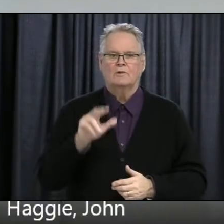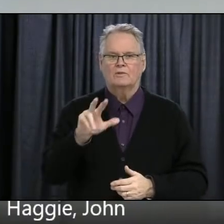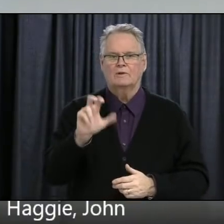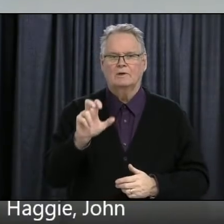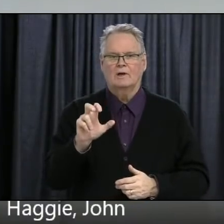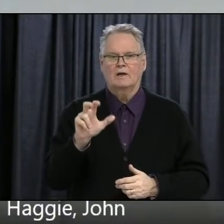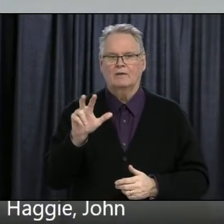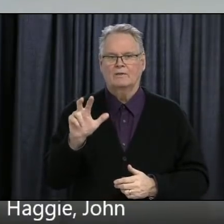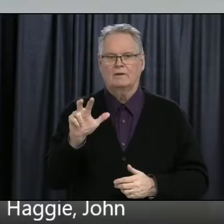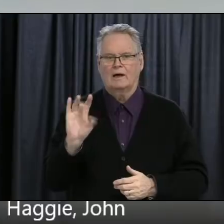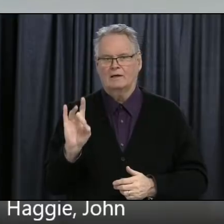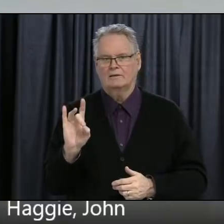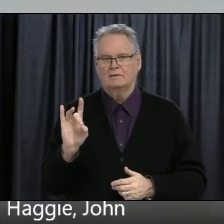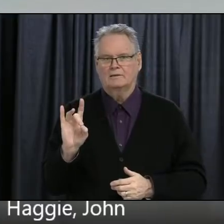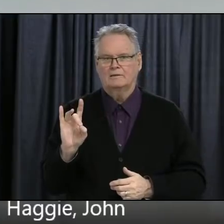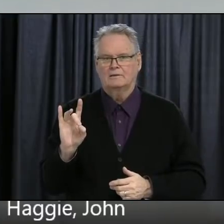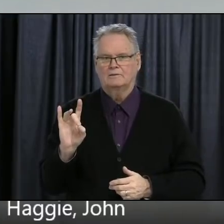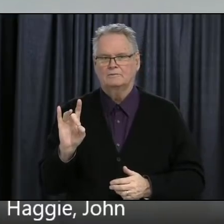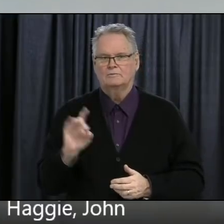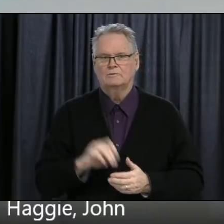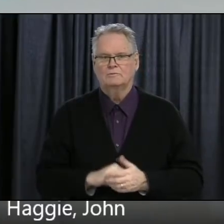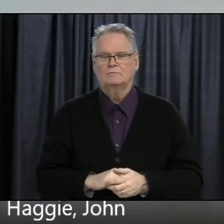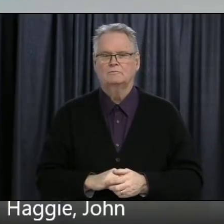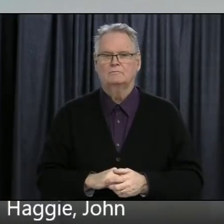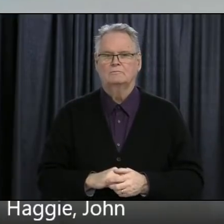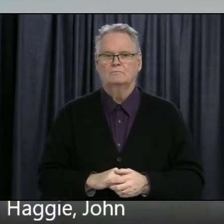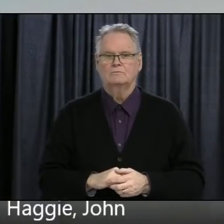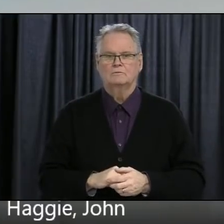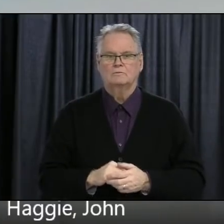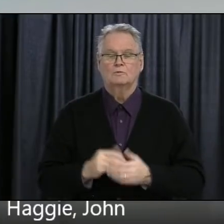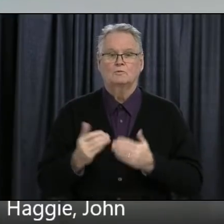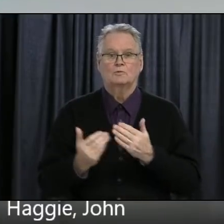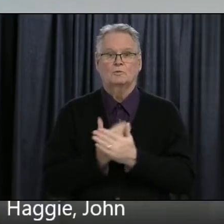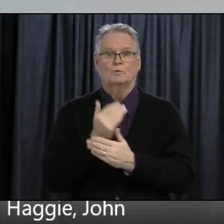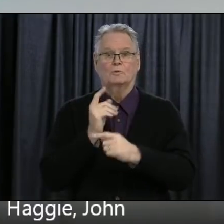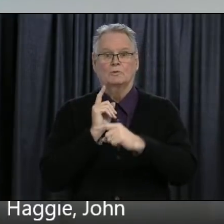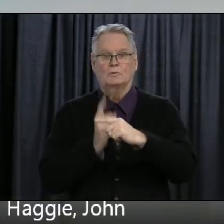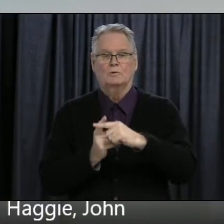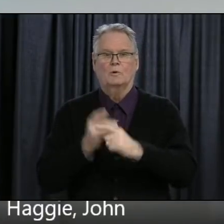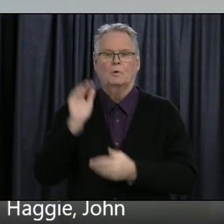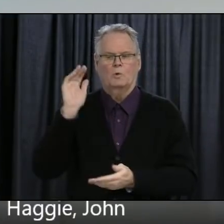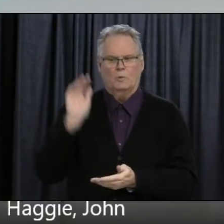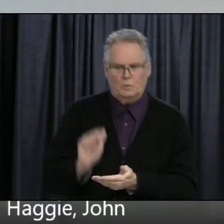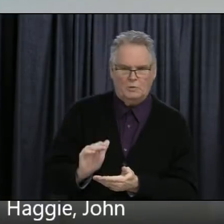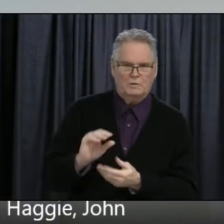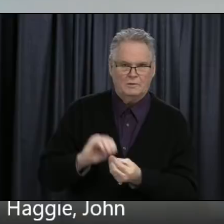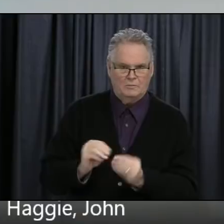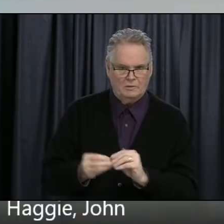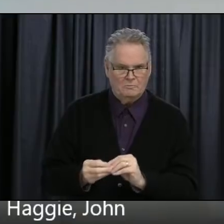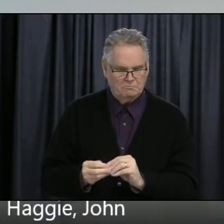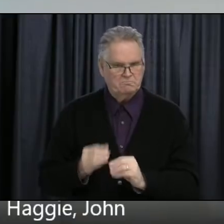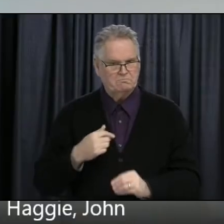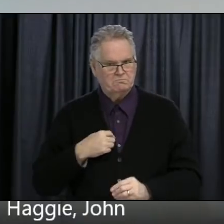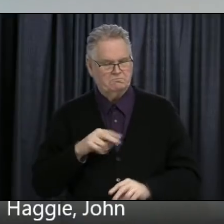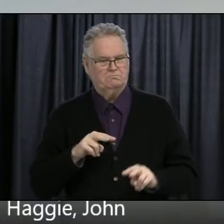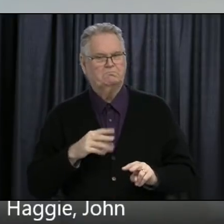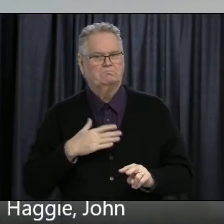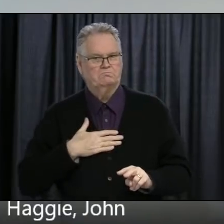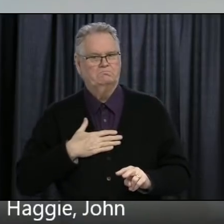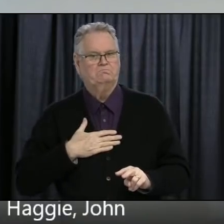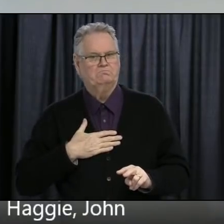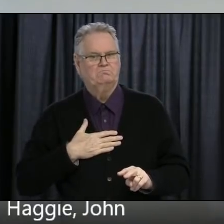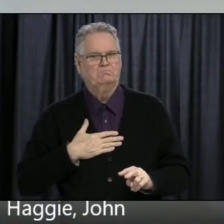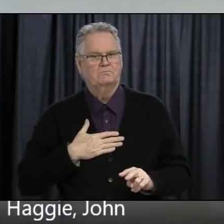often said before, and picking up on some of the threads of Dr. Fitzgerald's comments, this is a marathon